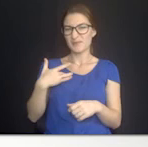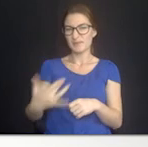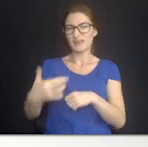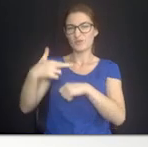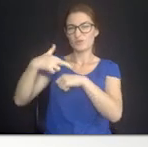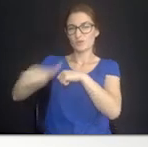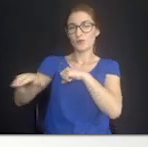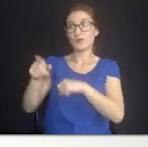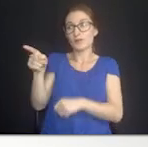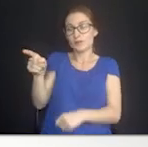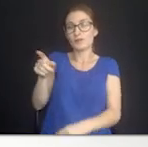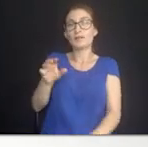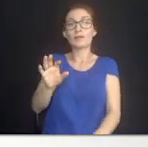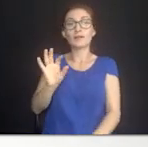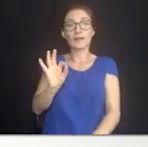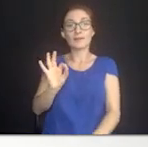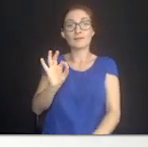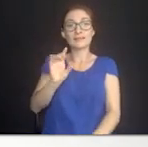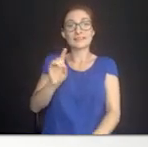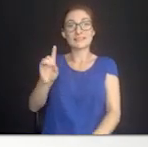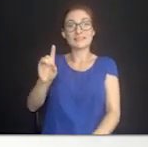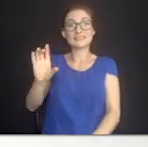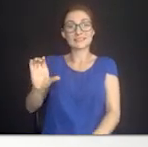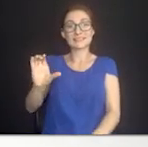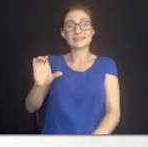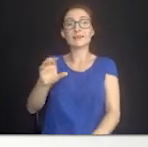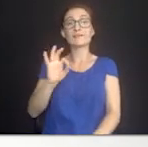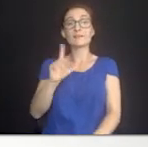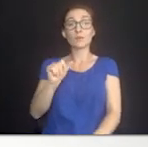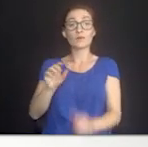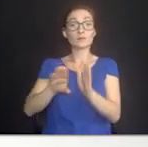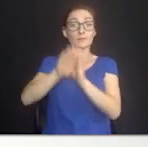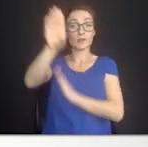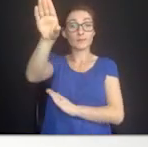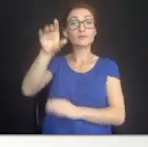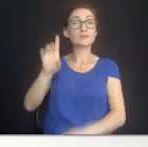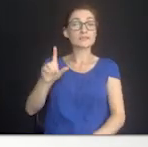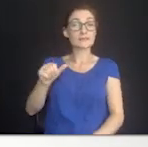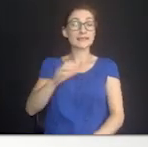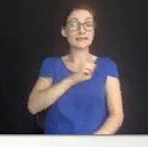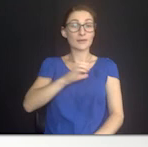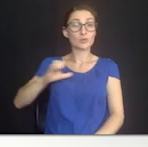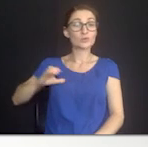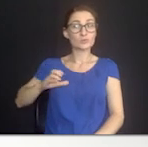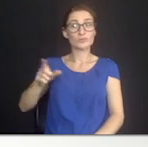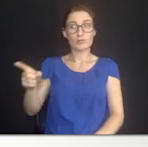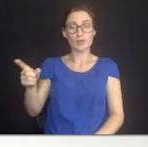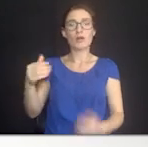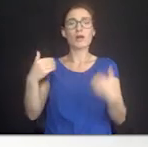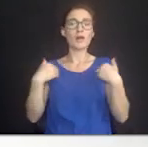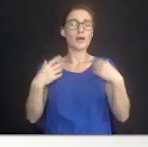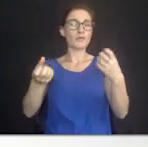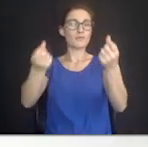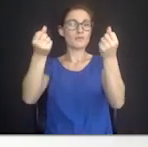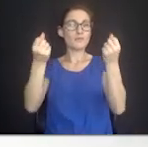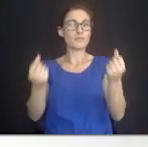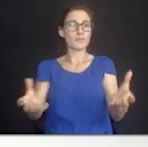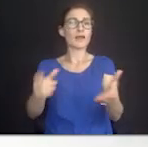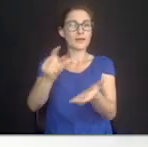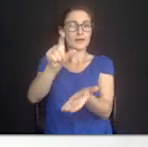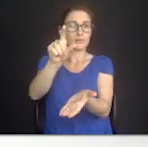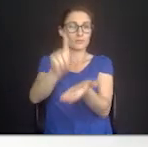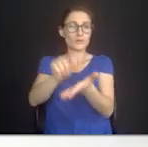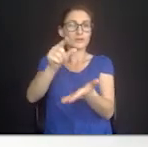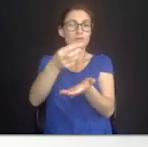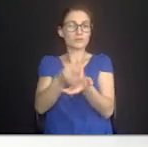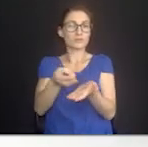one place that I refer them to is our Florida Developmental Disabilities Council. They have a great number of